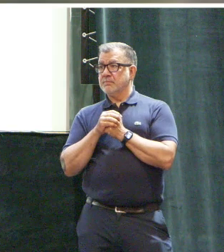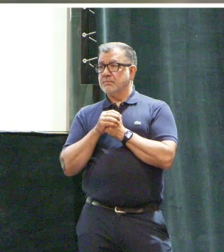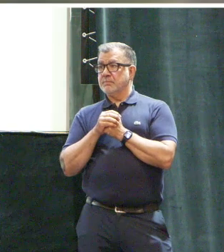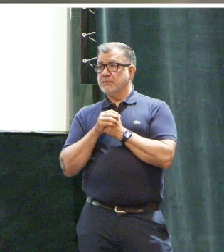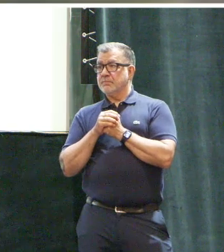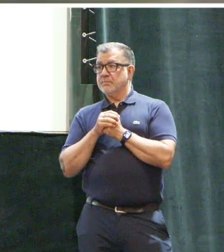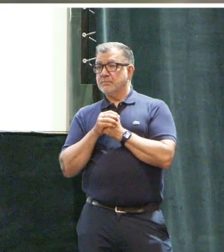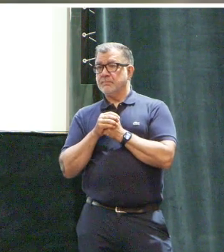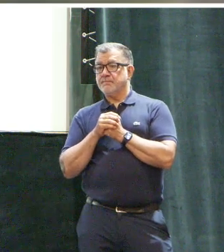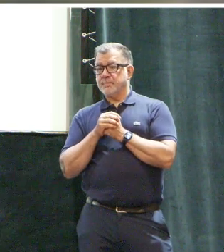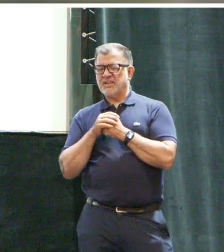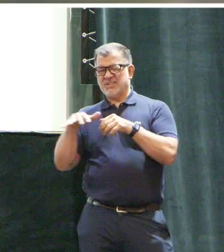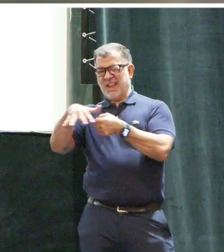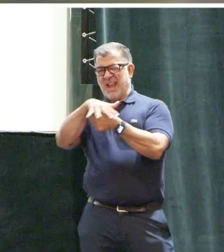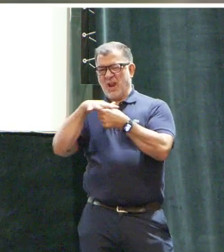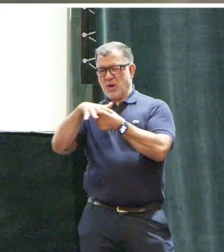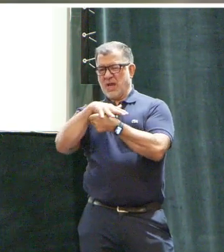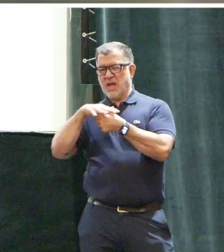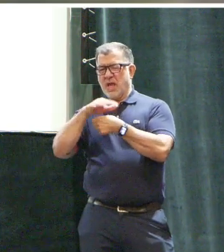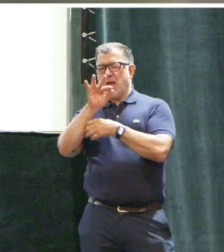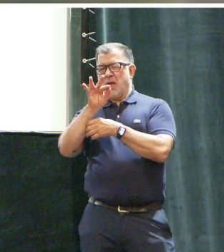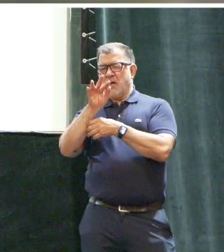Tribeca from Franklin Street up to Canal.